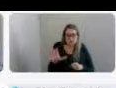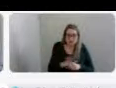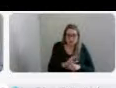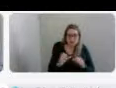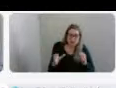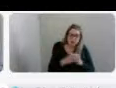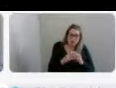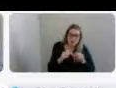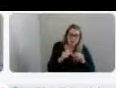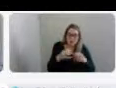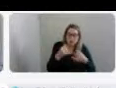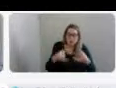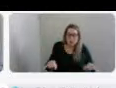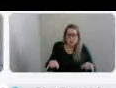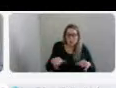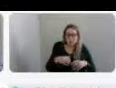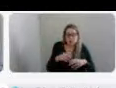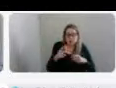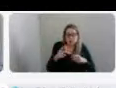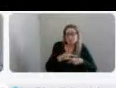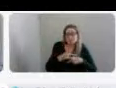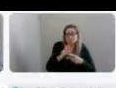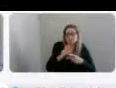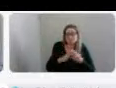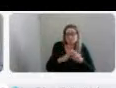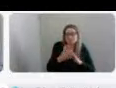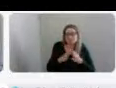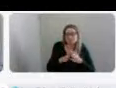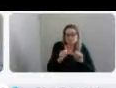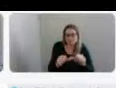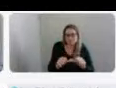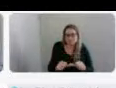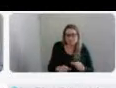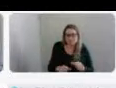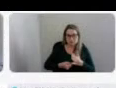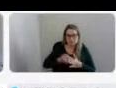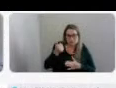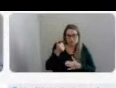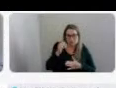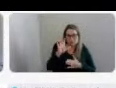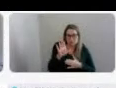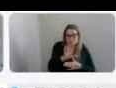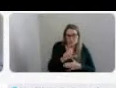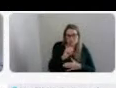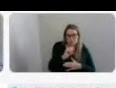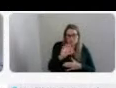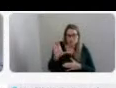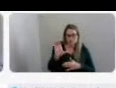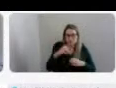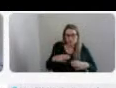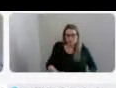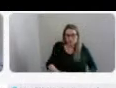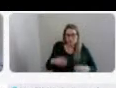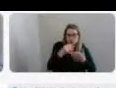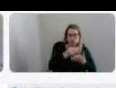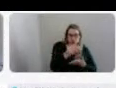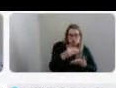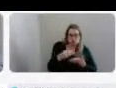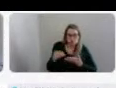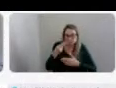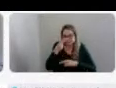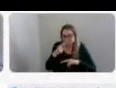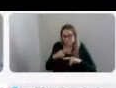boundaries are keeping communities intact in addition it cuts out the very area that santa cruz citizens migrate to shop and entertain ourselves outside of